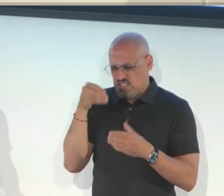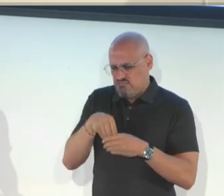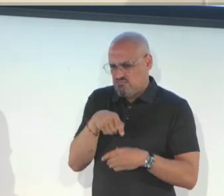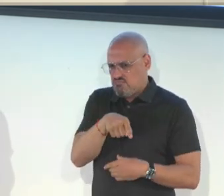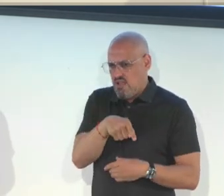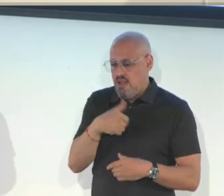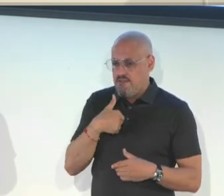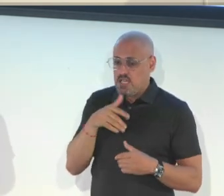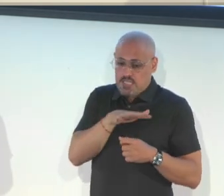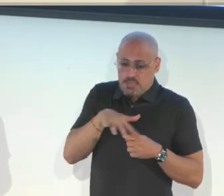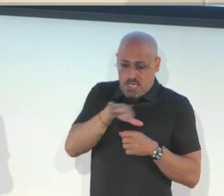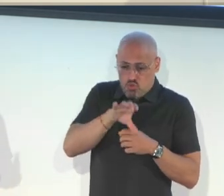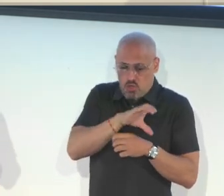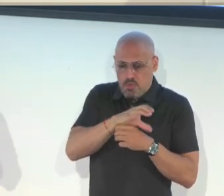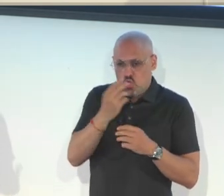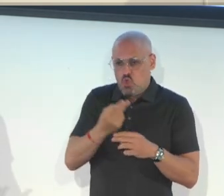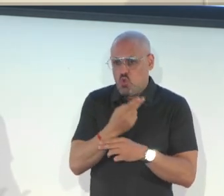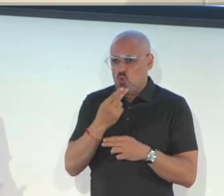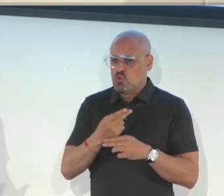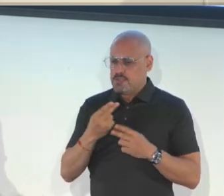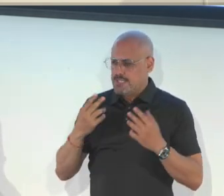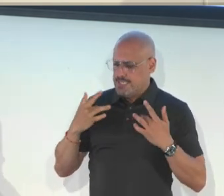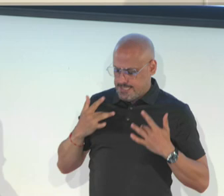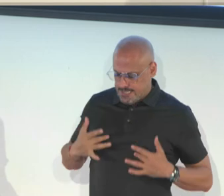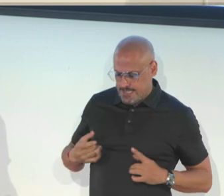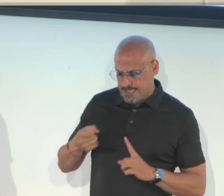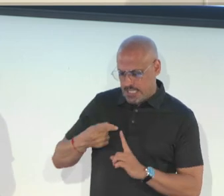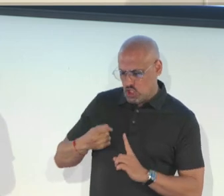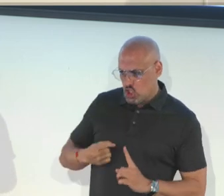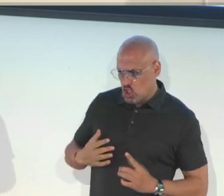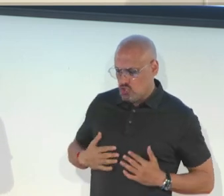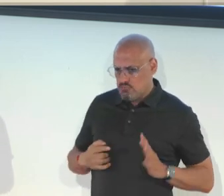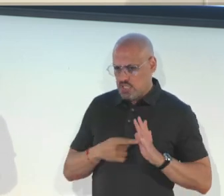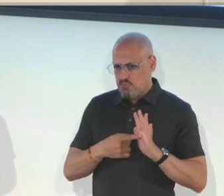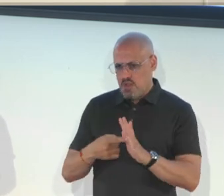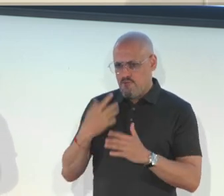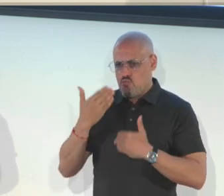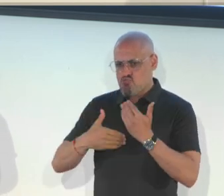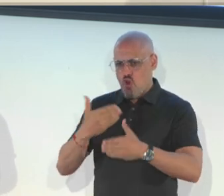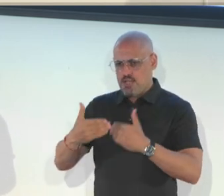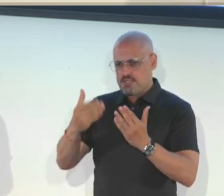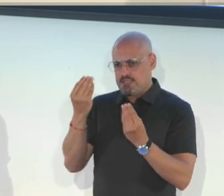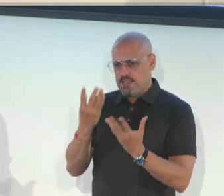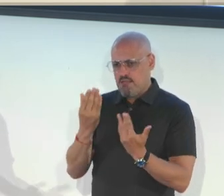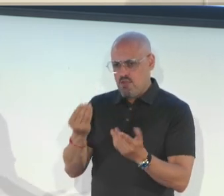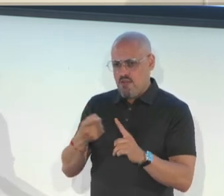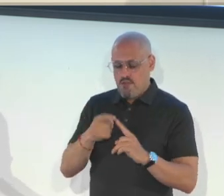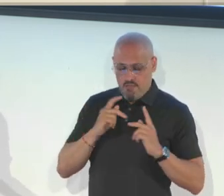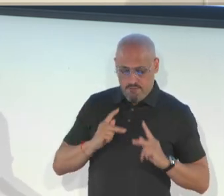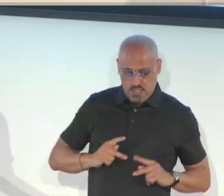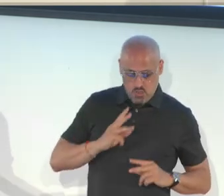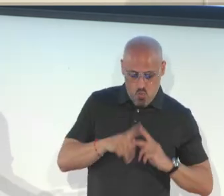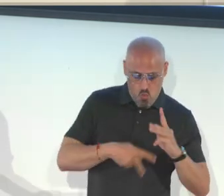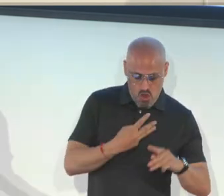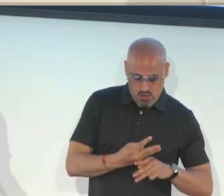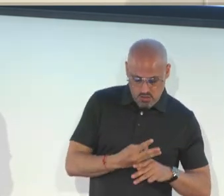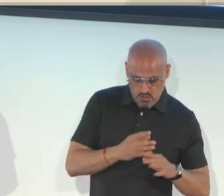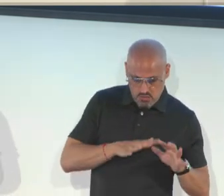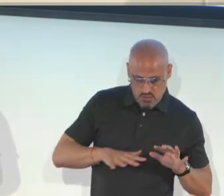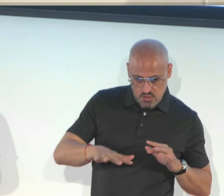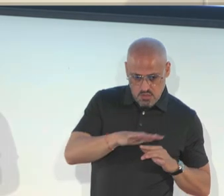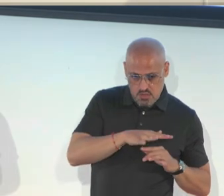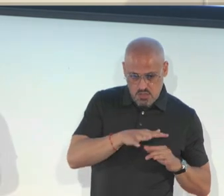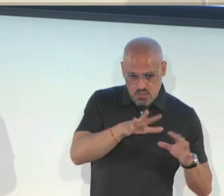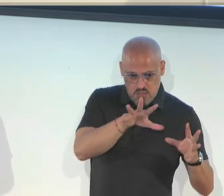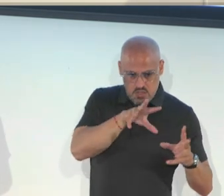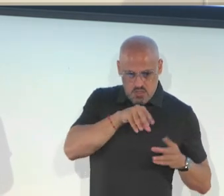Spatial computing uses wearable sensors and displays to process data and information from the physical world around us and feeds